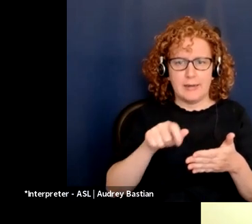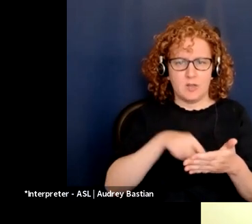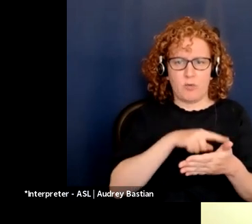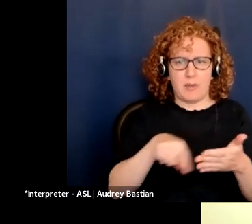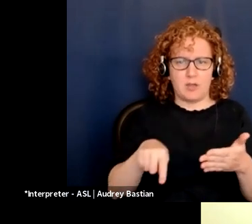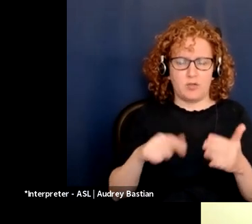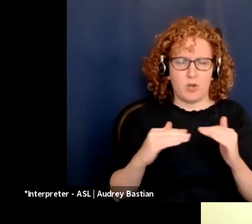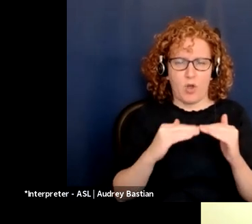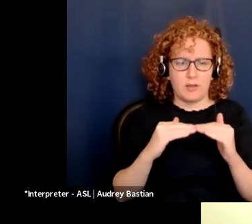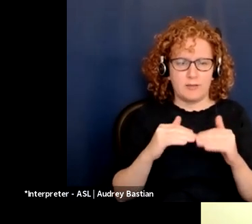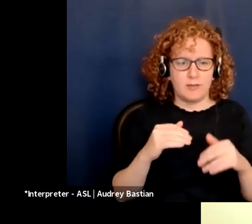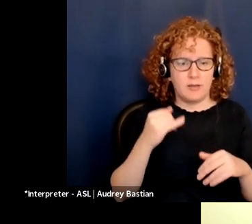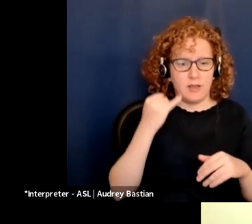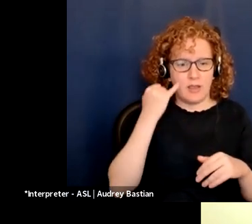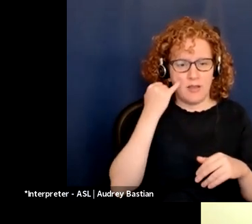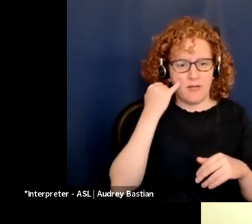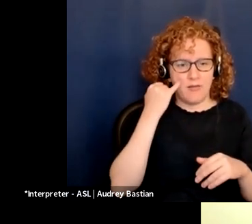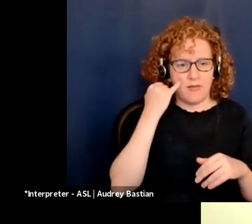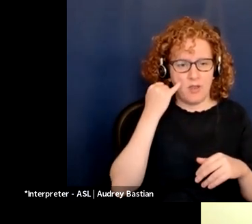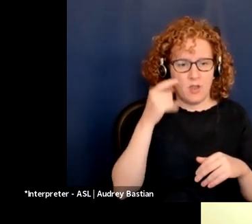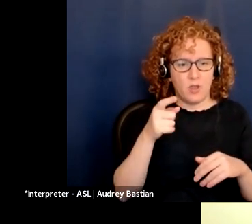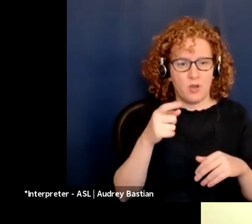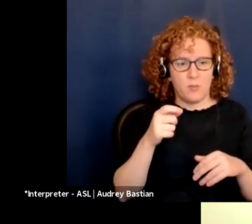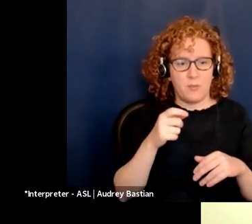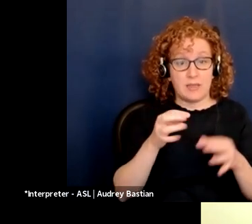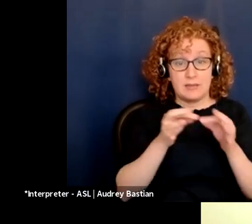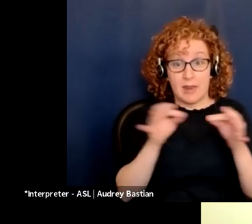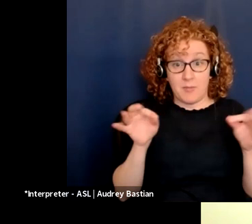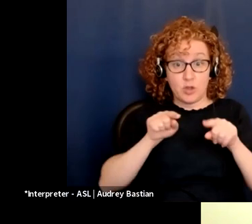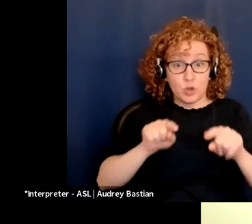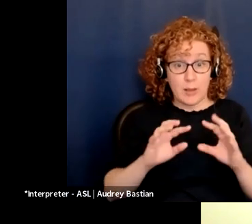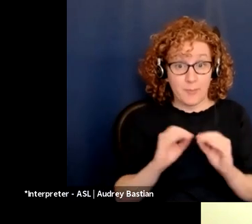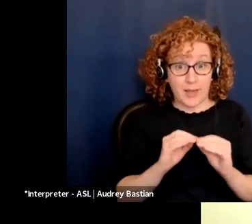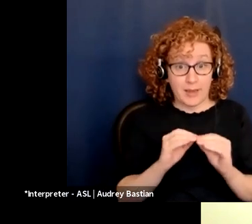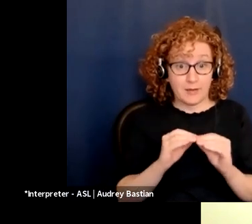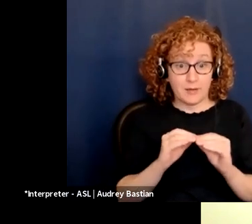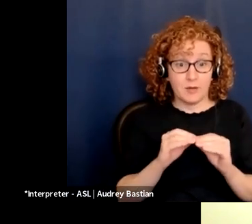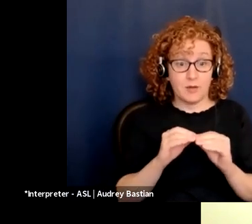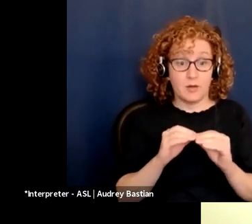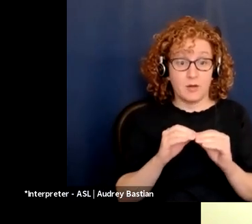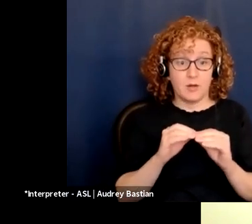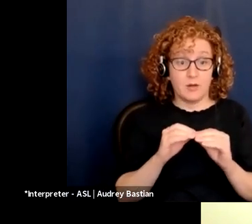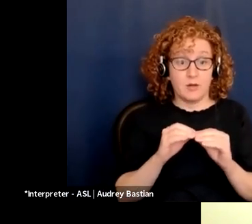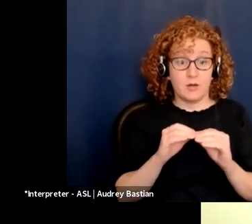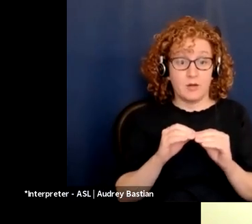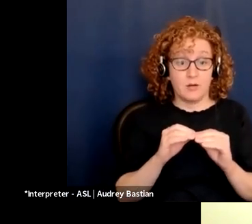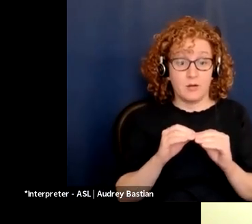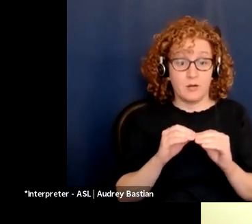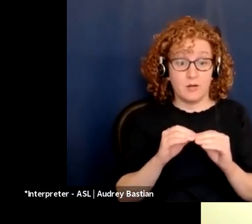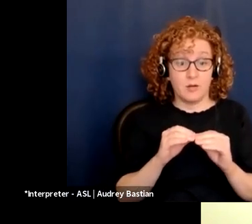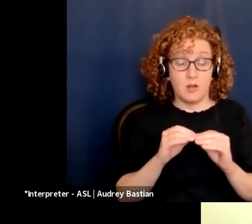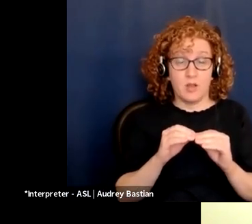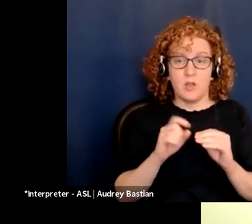If they make an ableist statement during a meeting or when you're sweating candidate, you need to